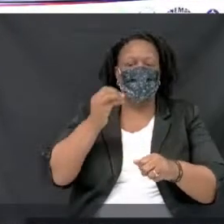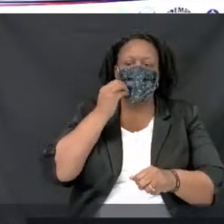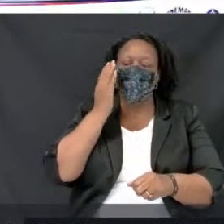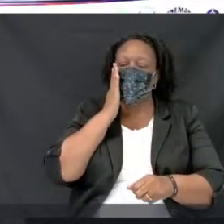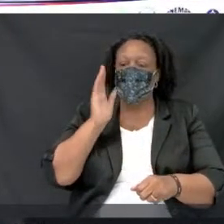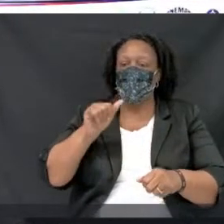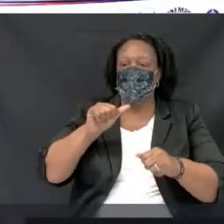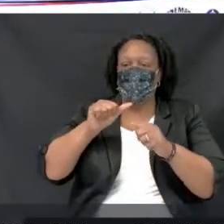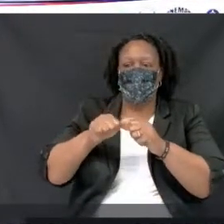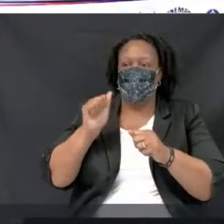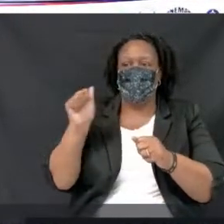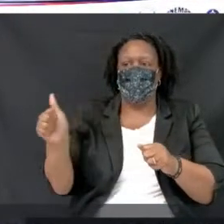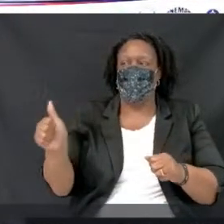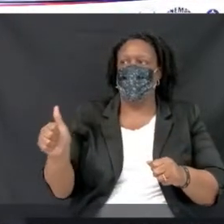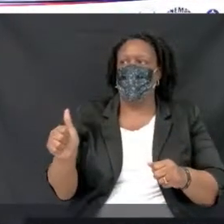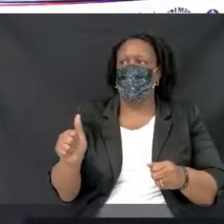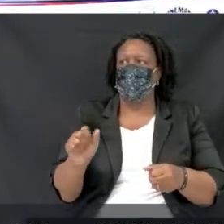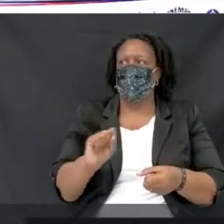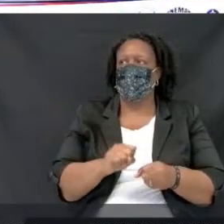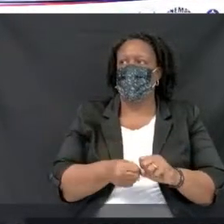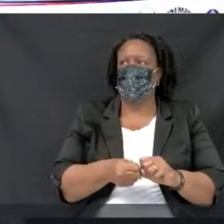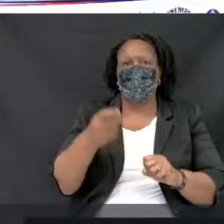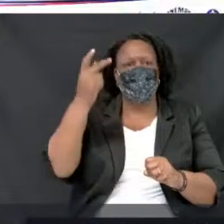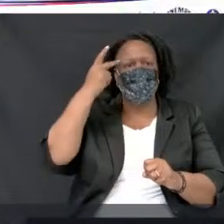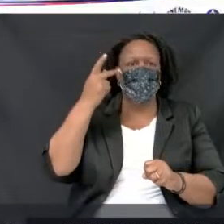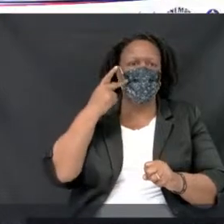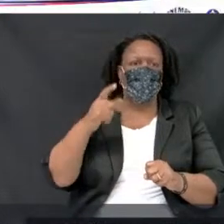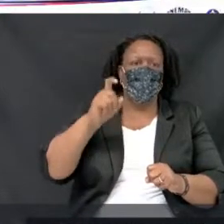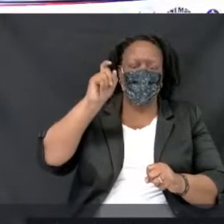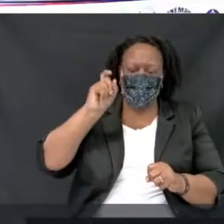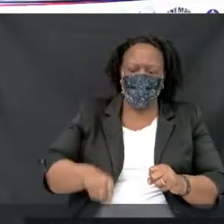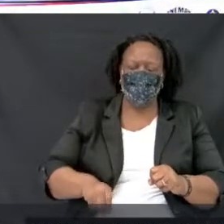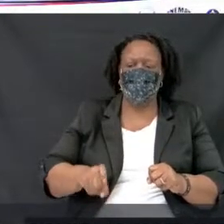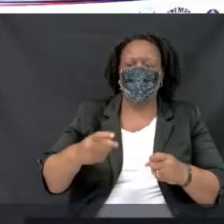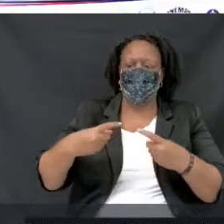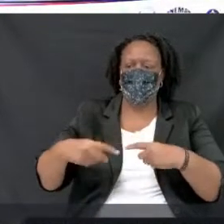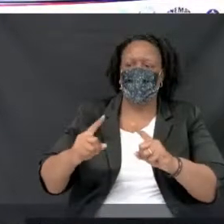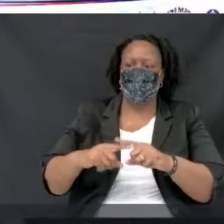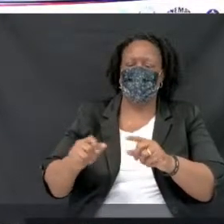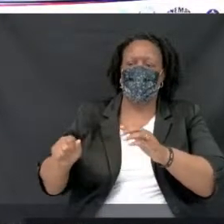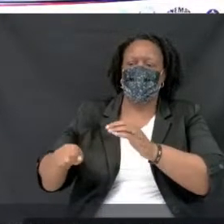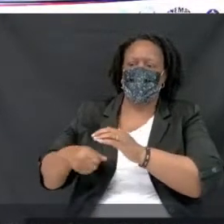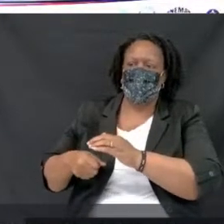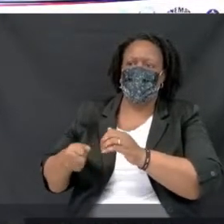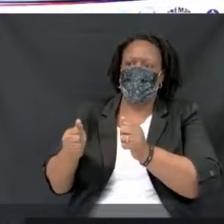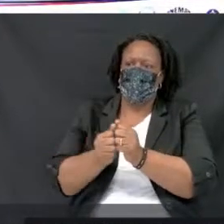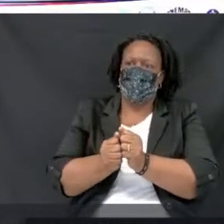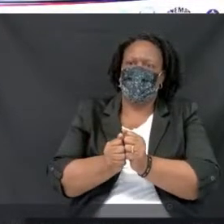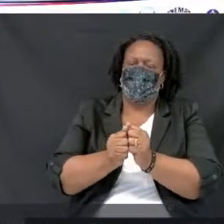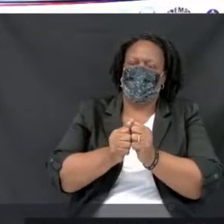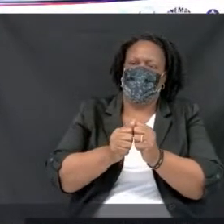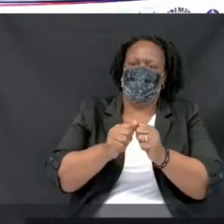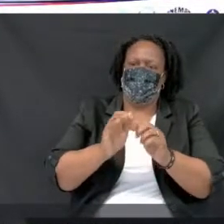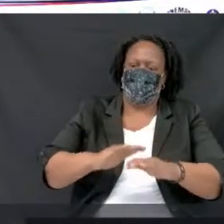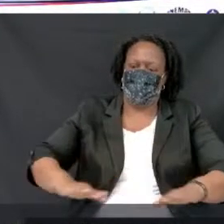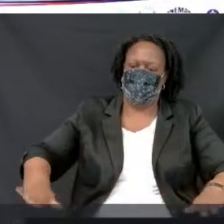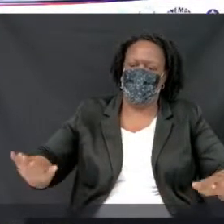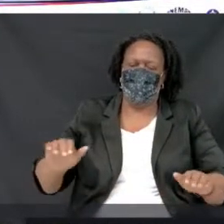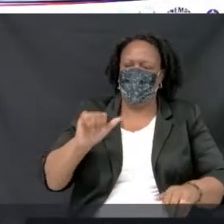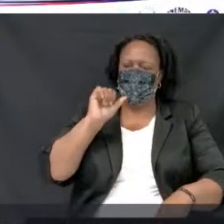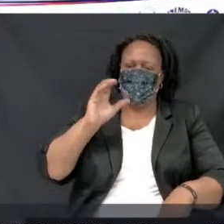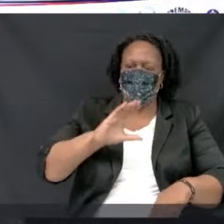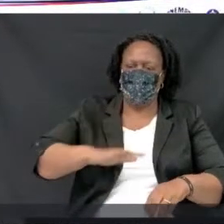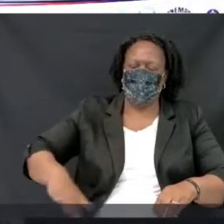hotel room by himself, and so whoever is the parent or the guardian will have to go and quarantine with that child, since the child cannot be left